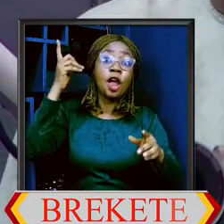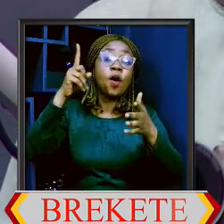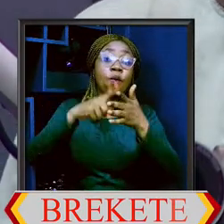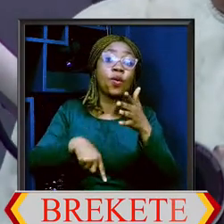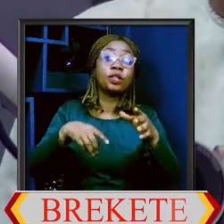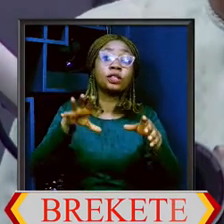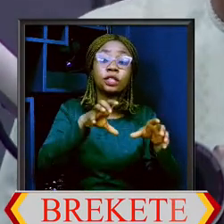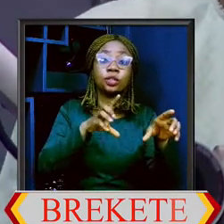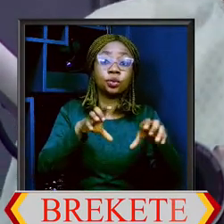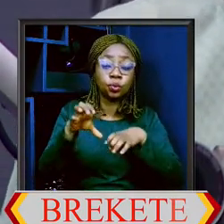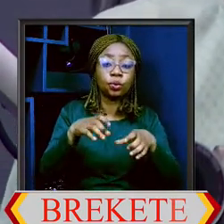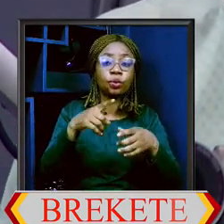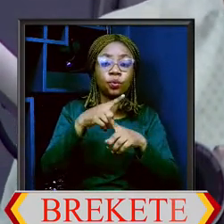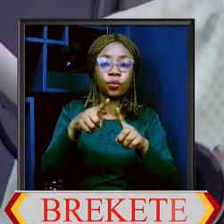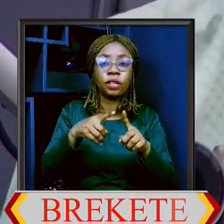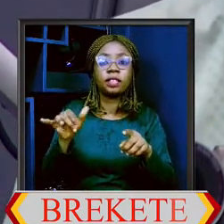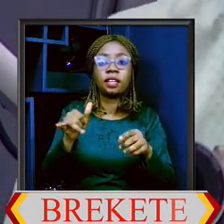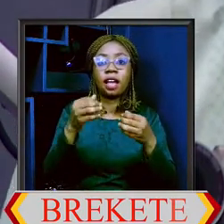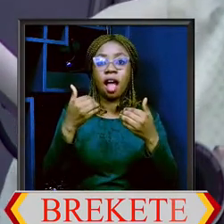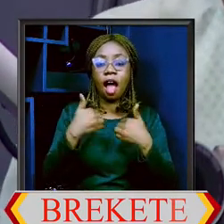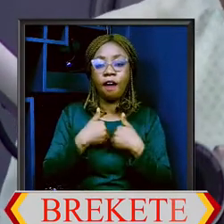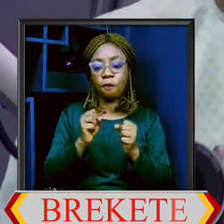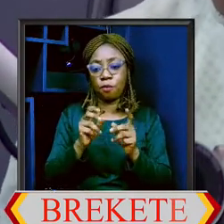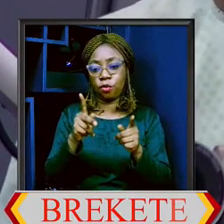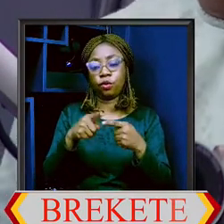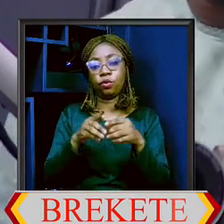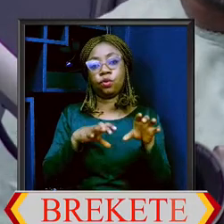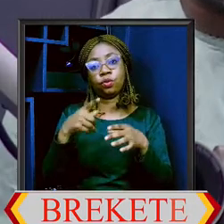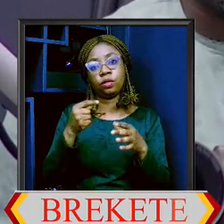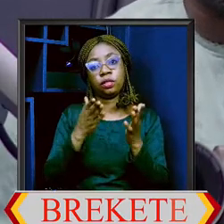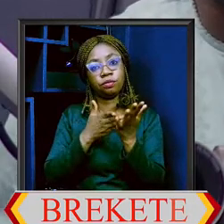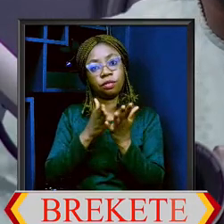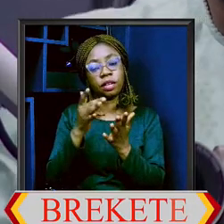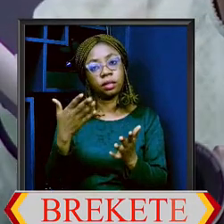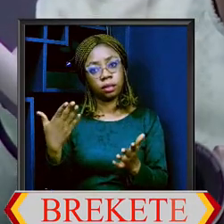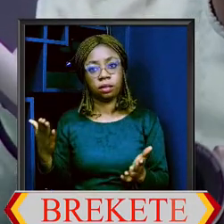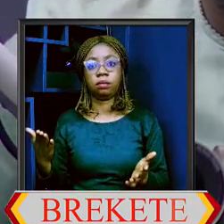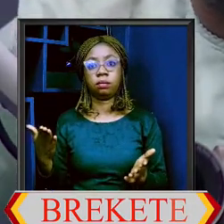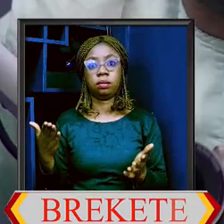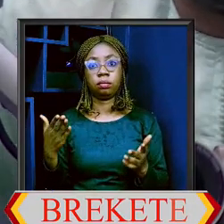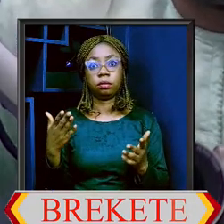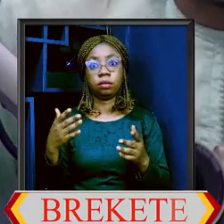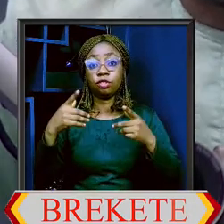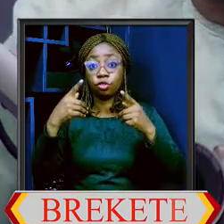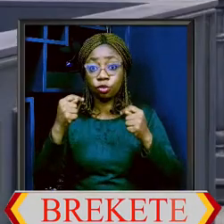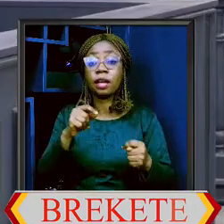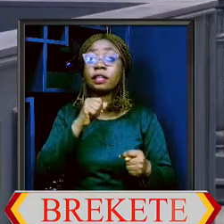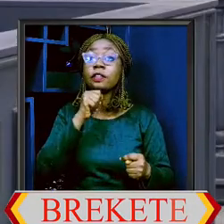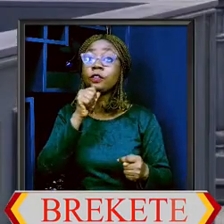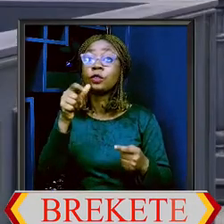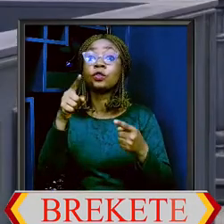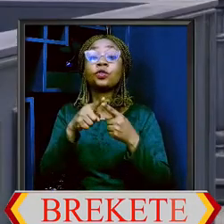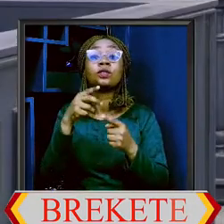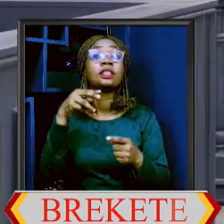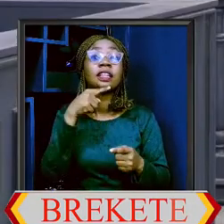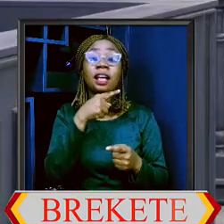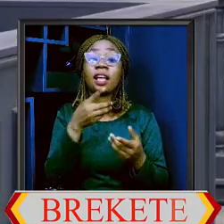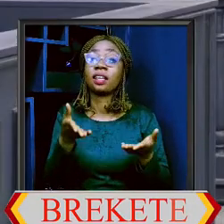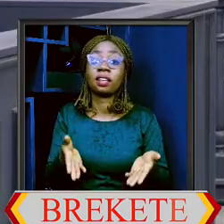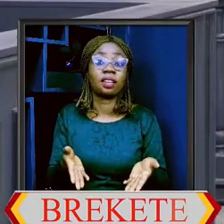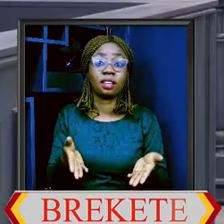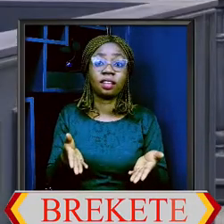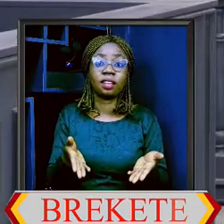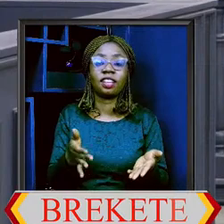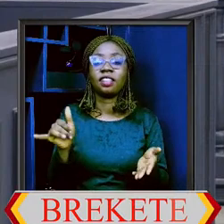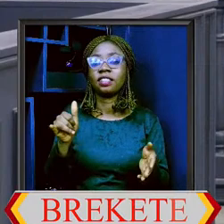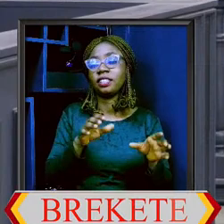the opportunity to do the right thing they mention their names just make sure you don't lie here yes sir so they